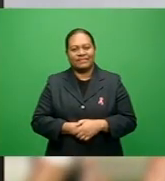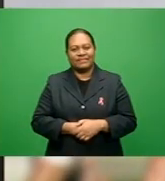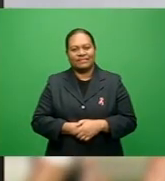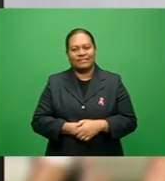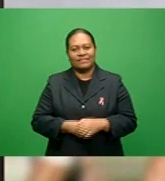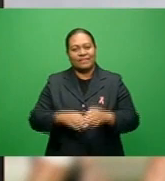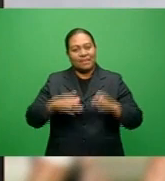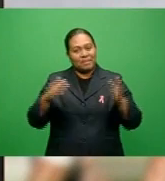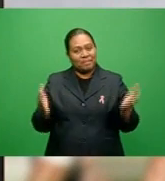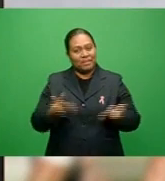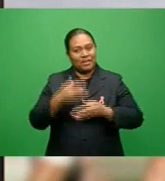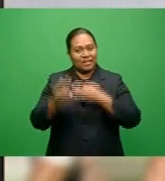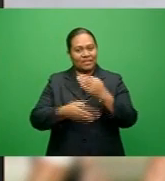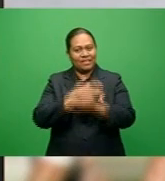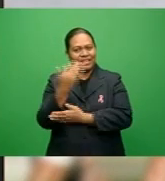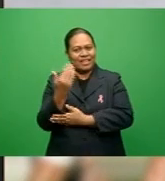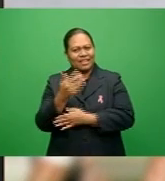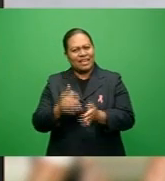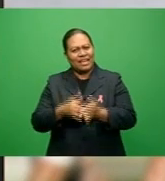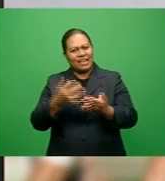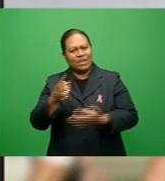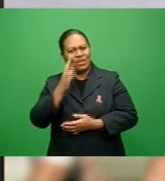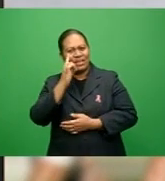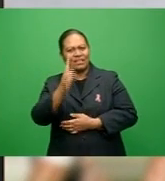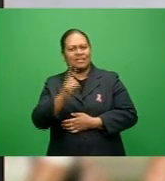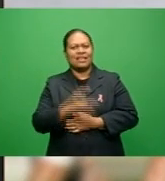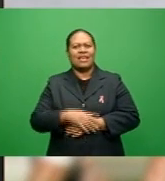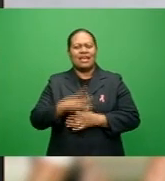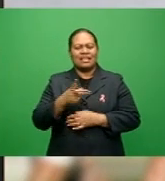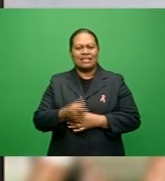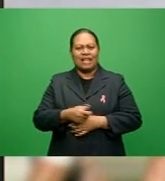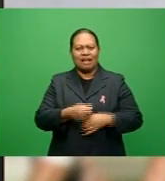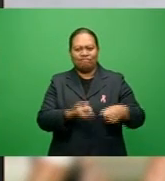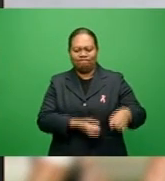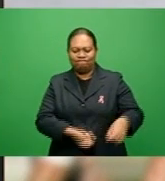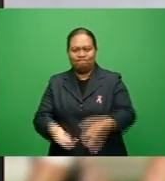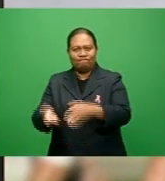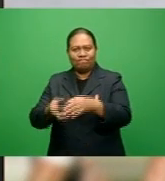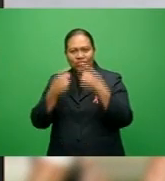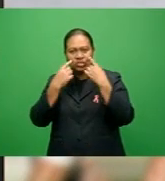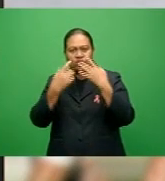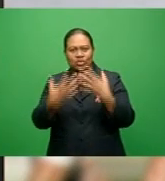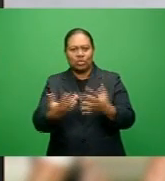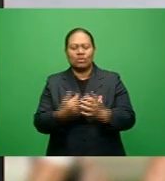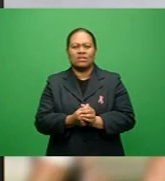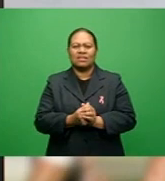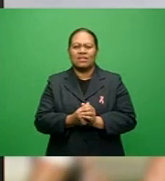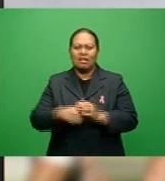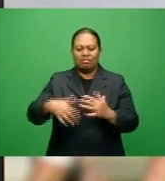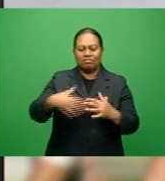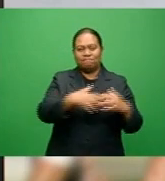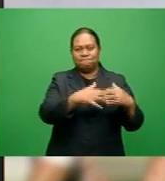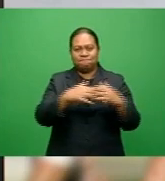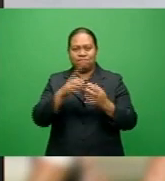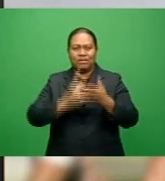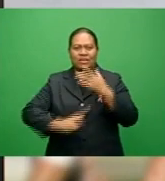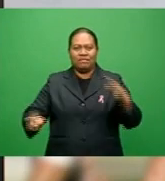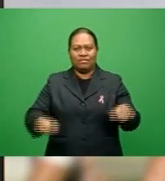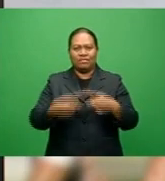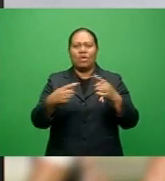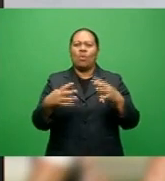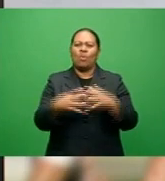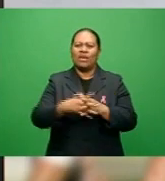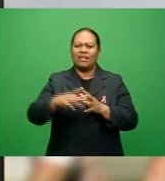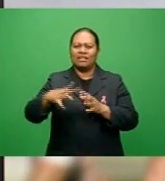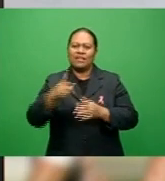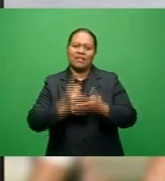Now to play of the day, and we take a look at some fine offloads and brilliant individual efforts from the clash between Wellington against Otago